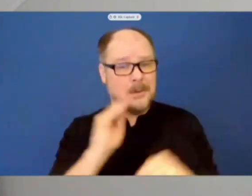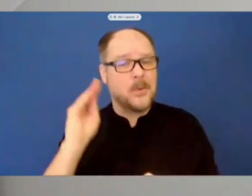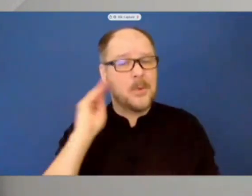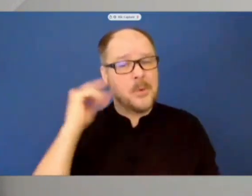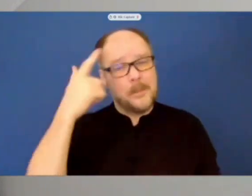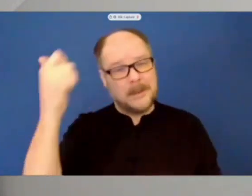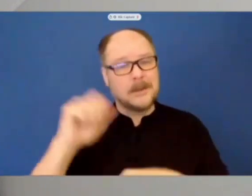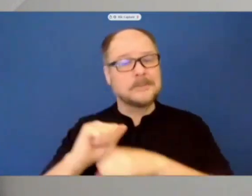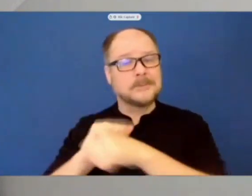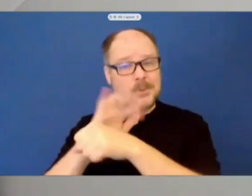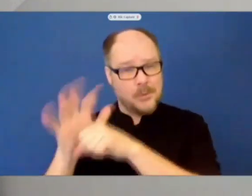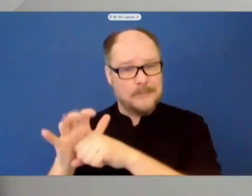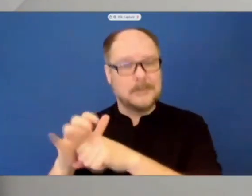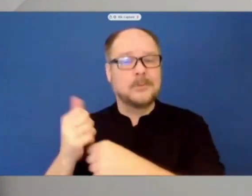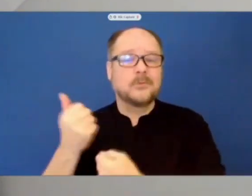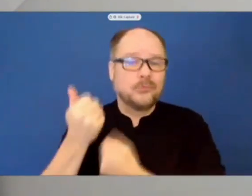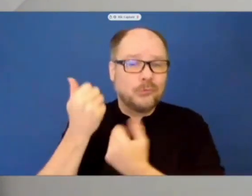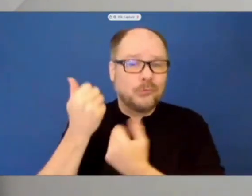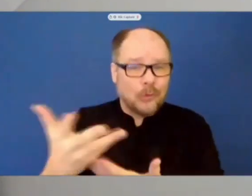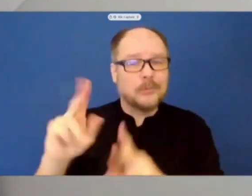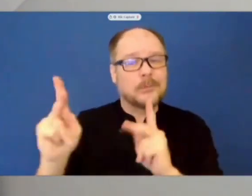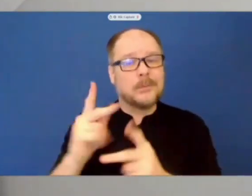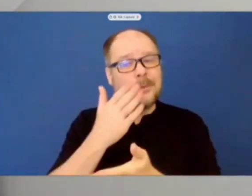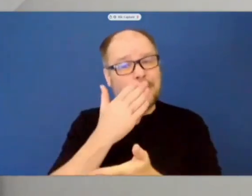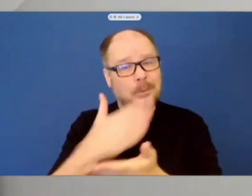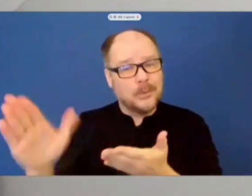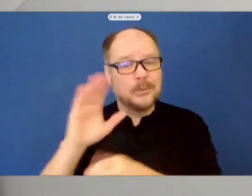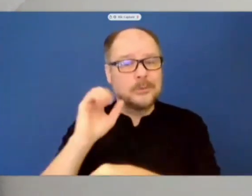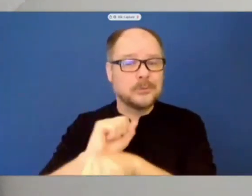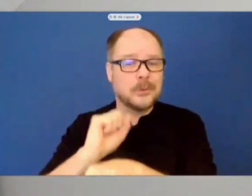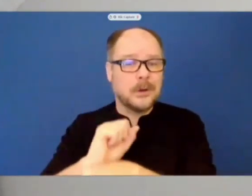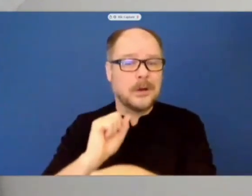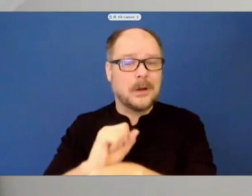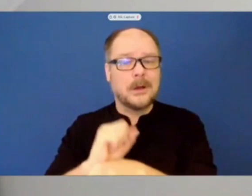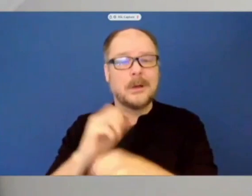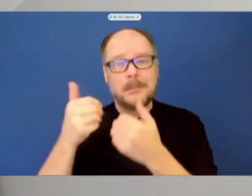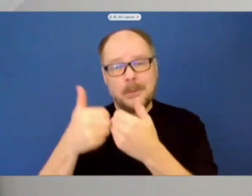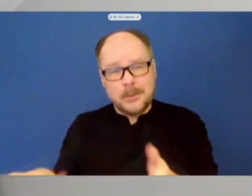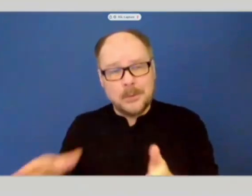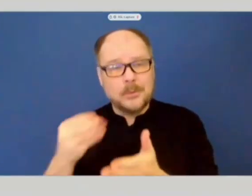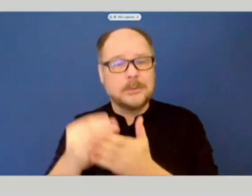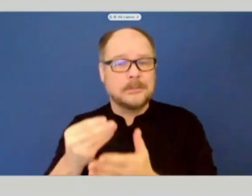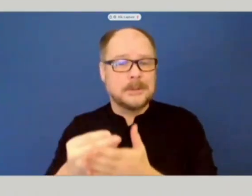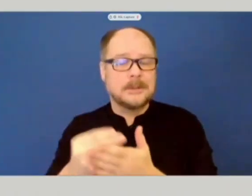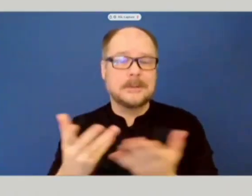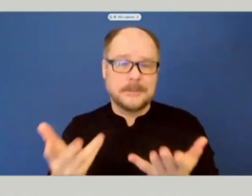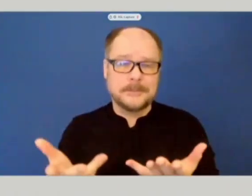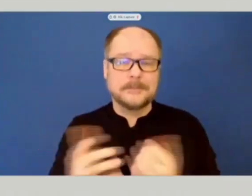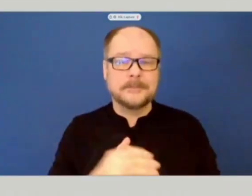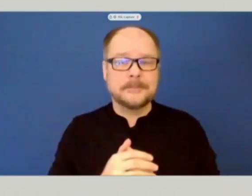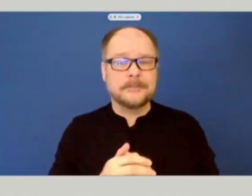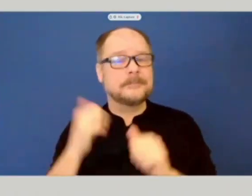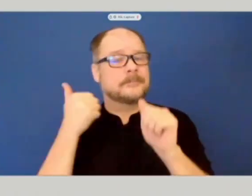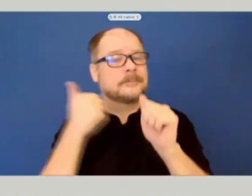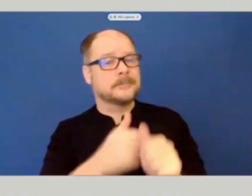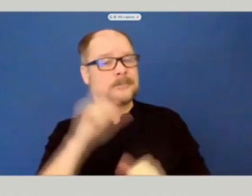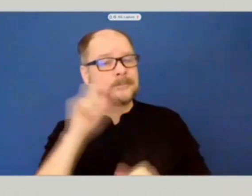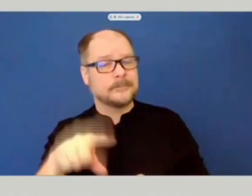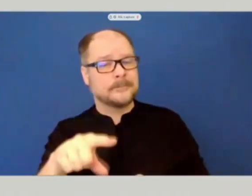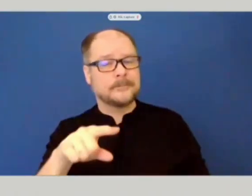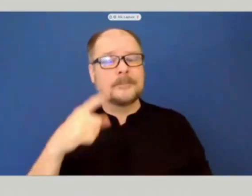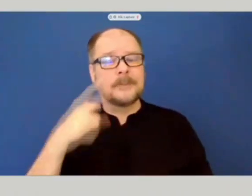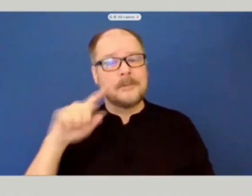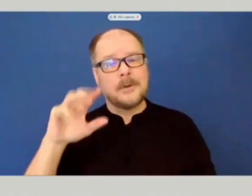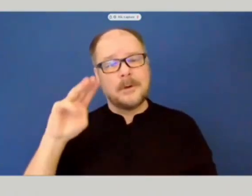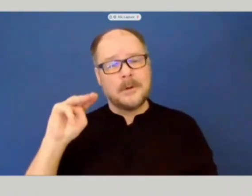been contributing to. And a real quick follow-up, Dina, and in terms of Marcus Jones, are